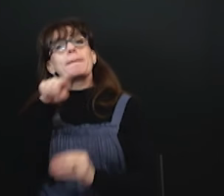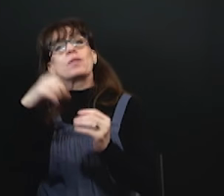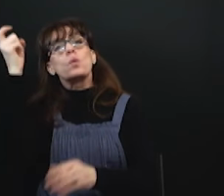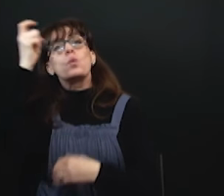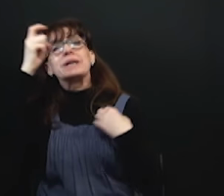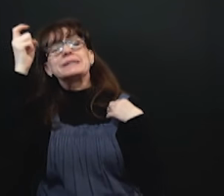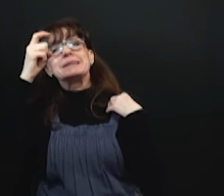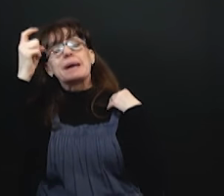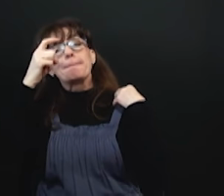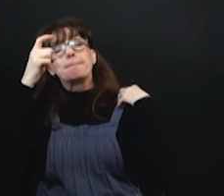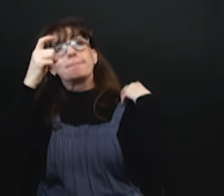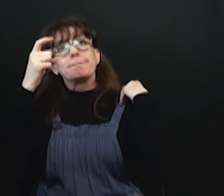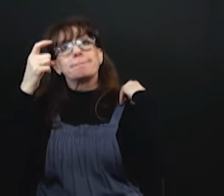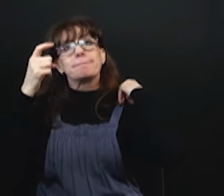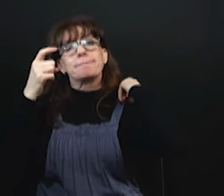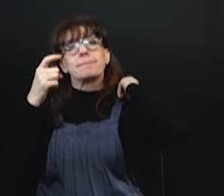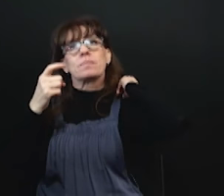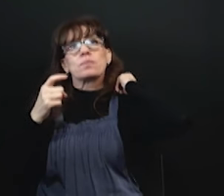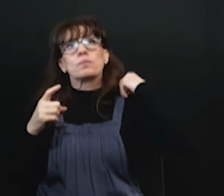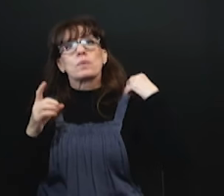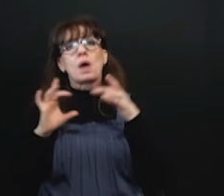of surrender.